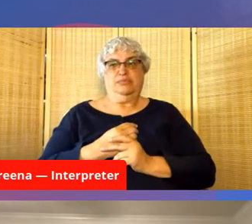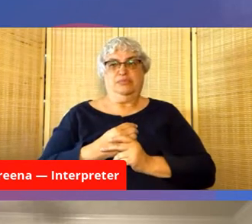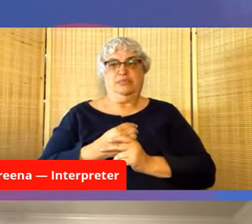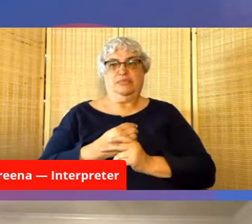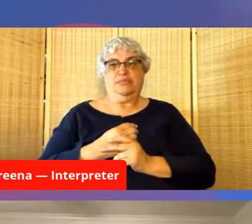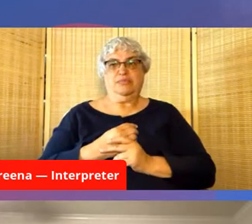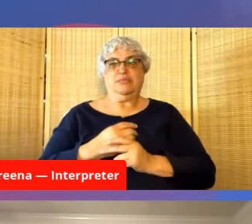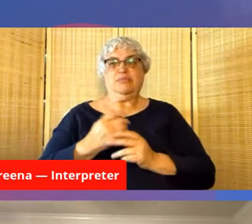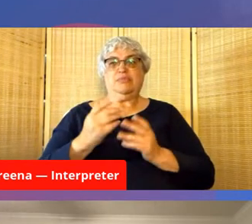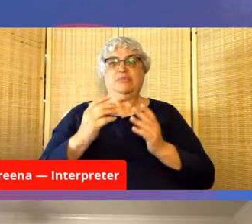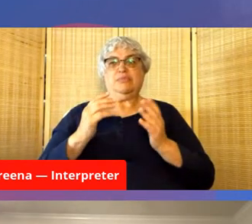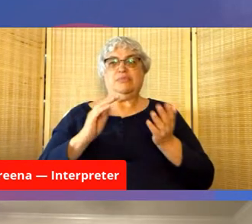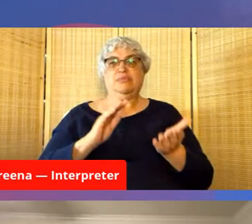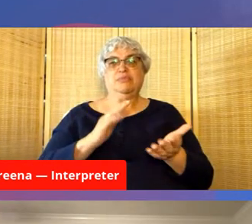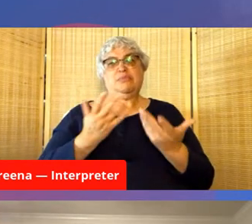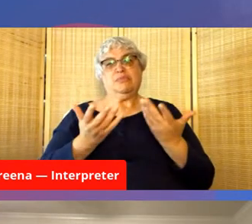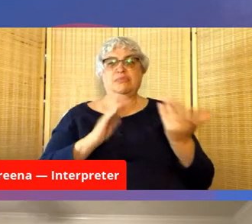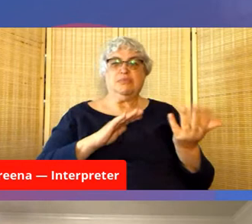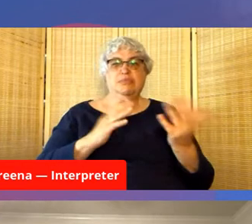that, again,